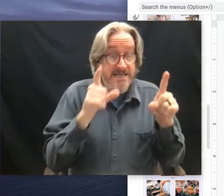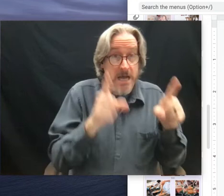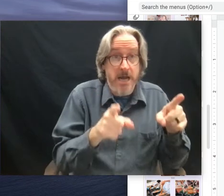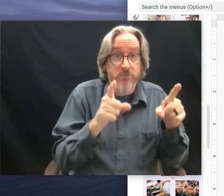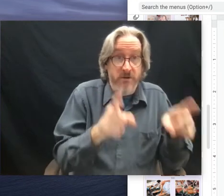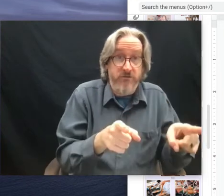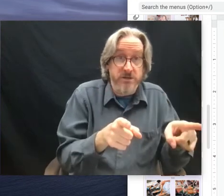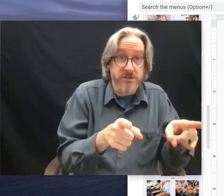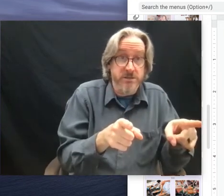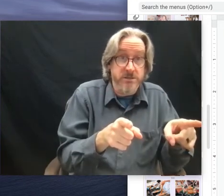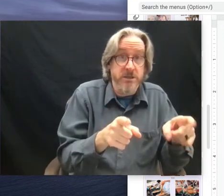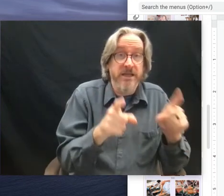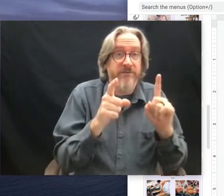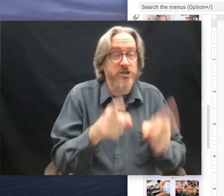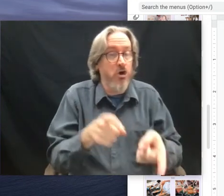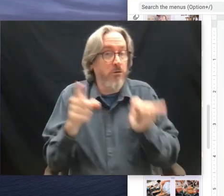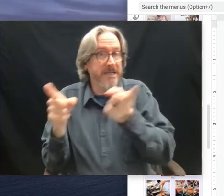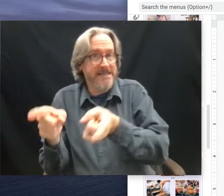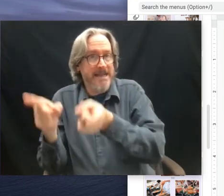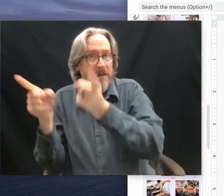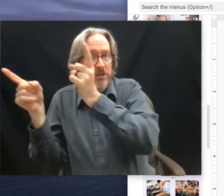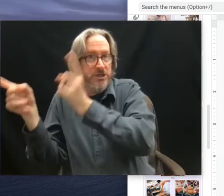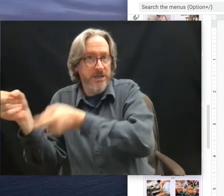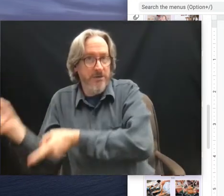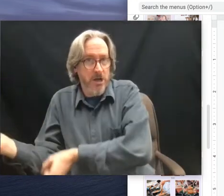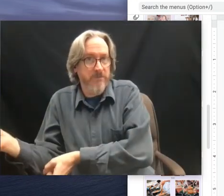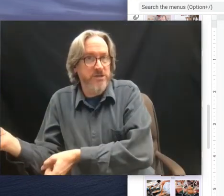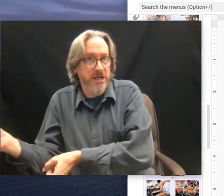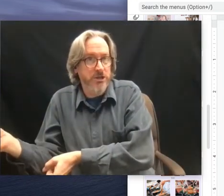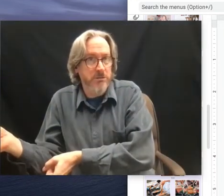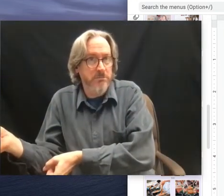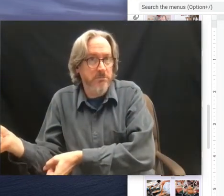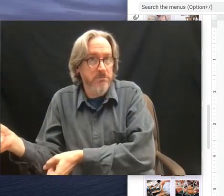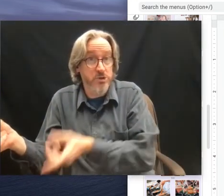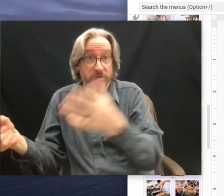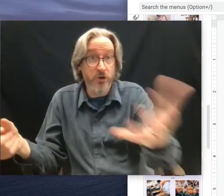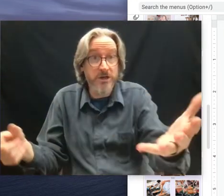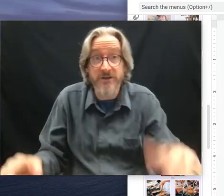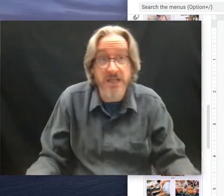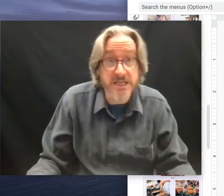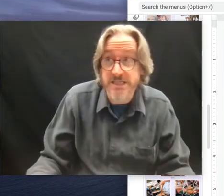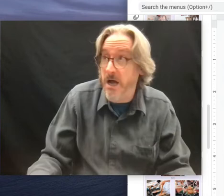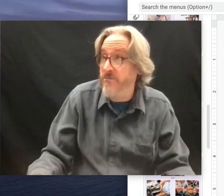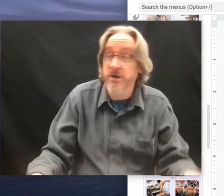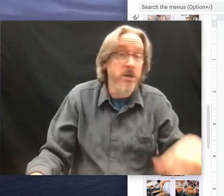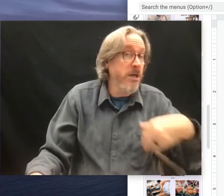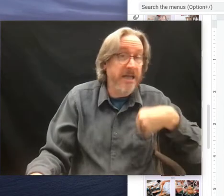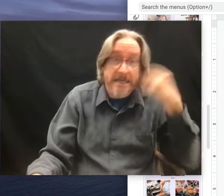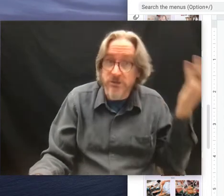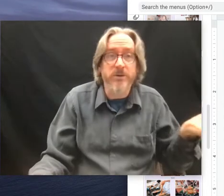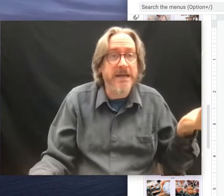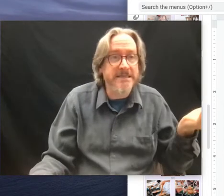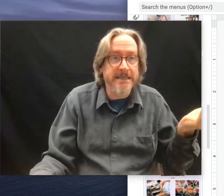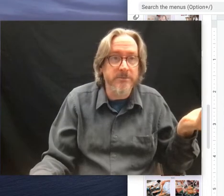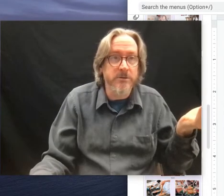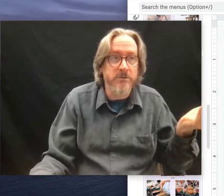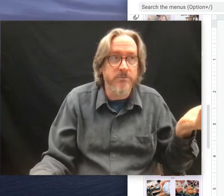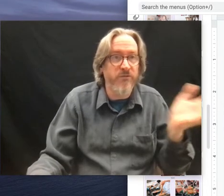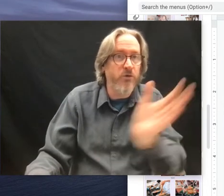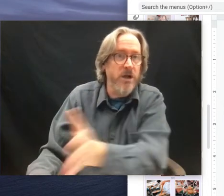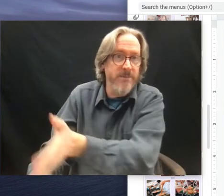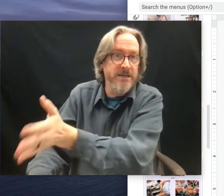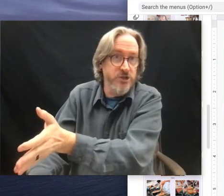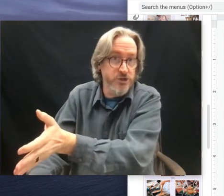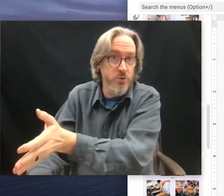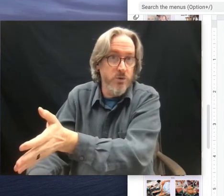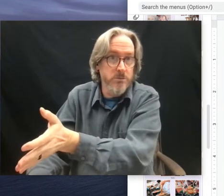sign the time reference if it's already established in the conversation. So if you're giving a list of, here's what I did